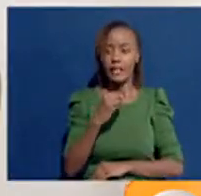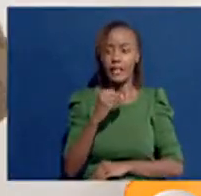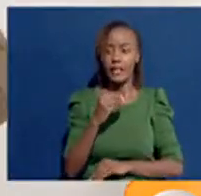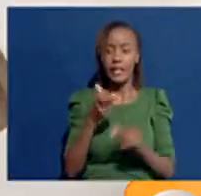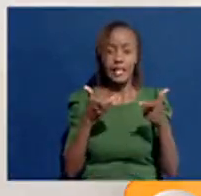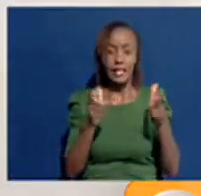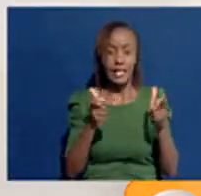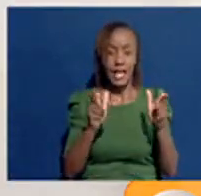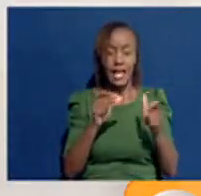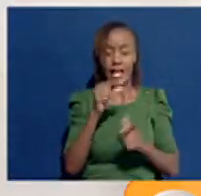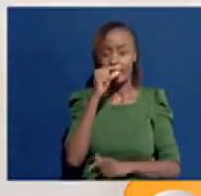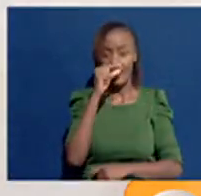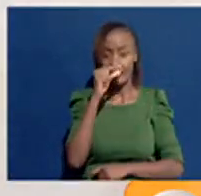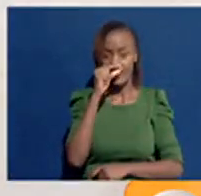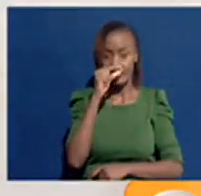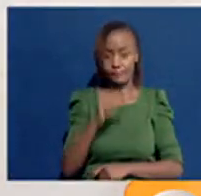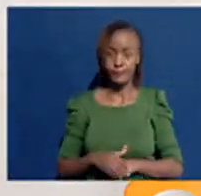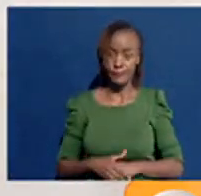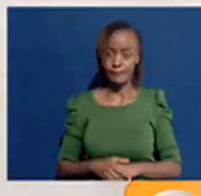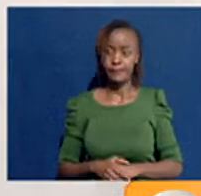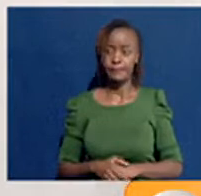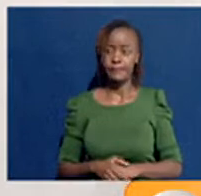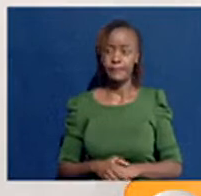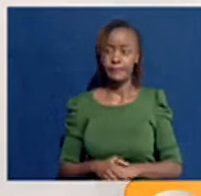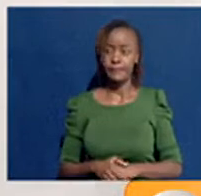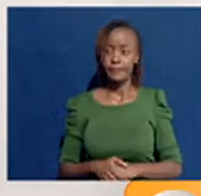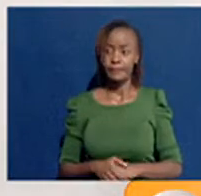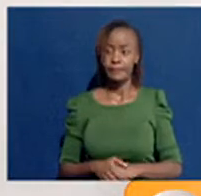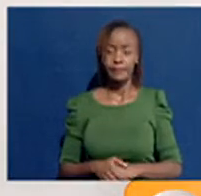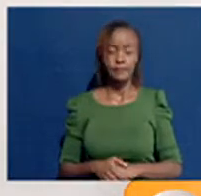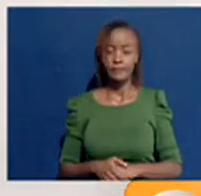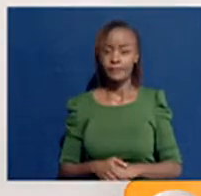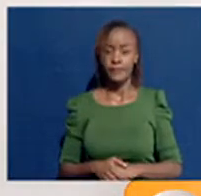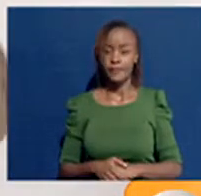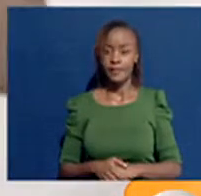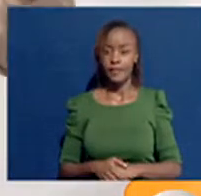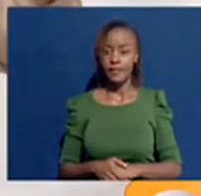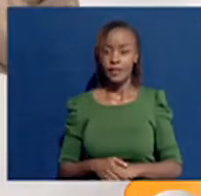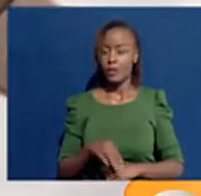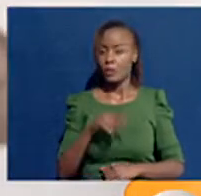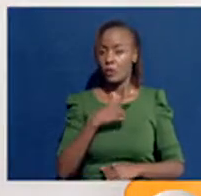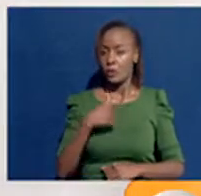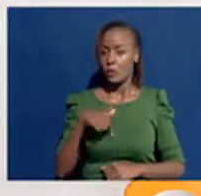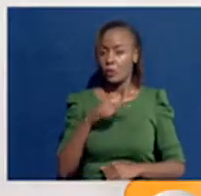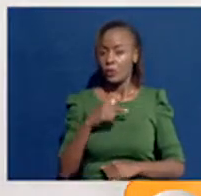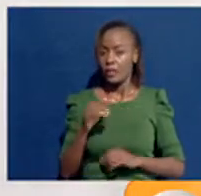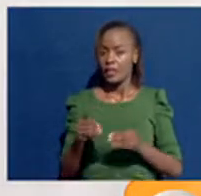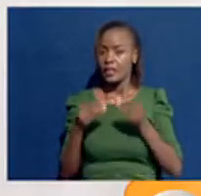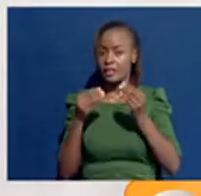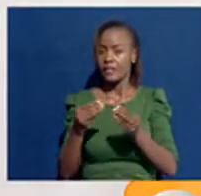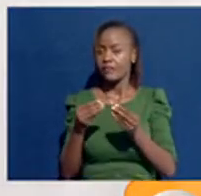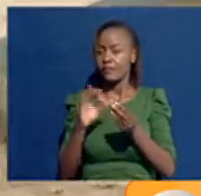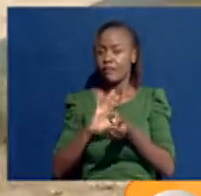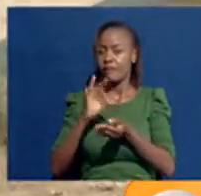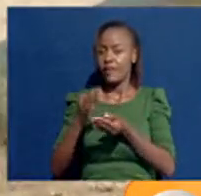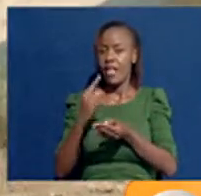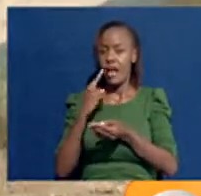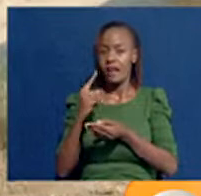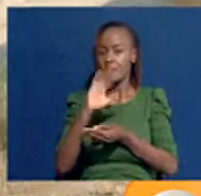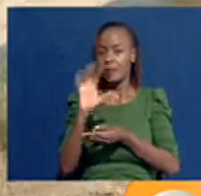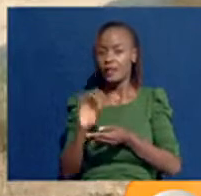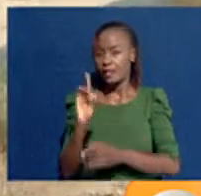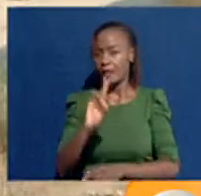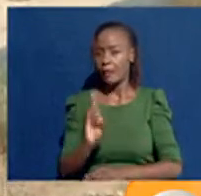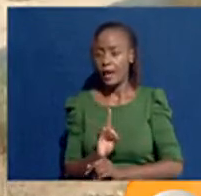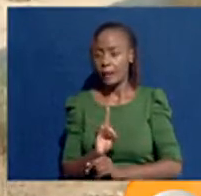for projects of this nature, I will be dishonest if I tell you that we will fund 100%. President